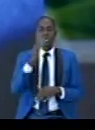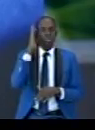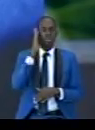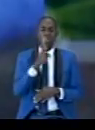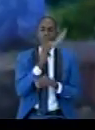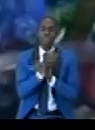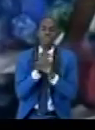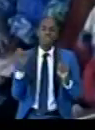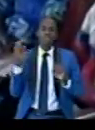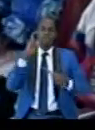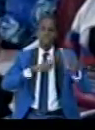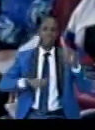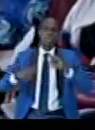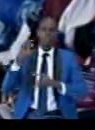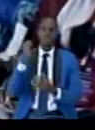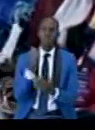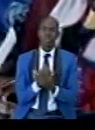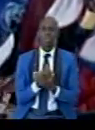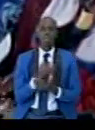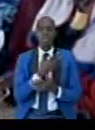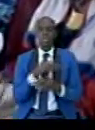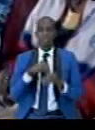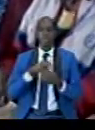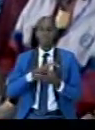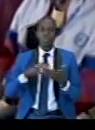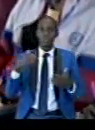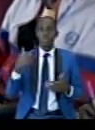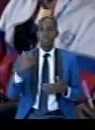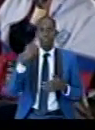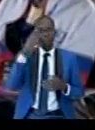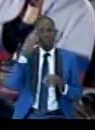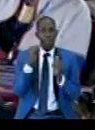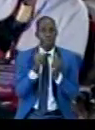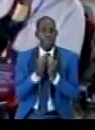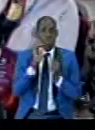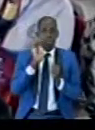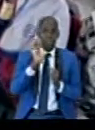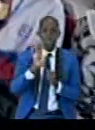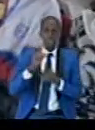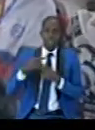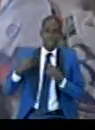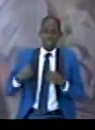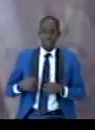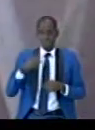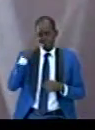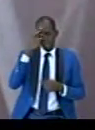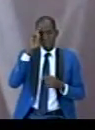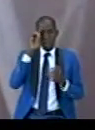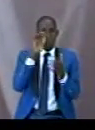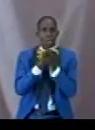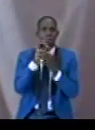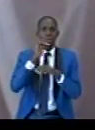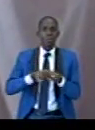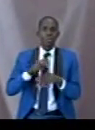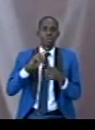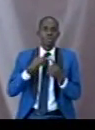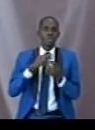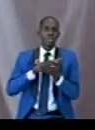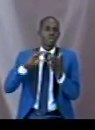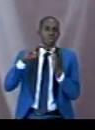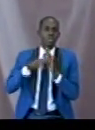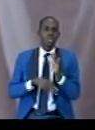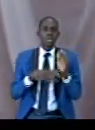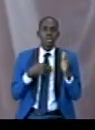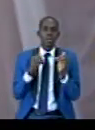a good amen. Amen. And then in verse 10, for what the heart man believeth unto righteousness,